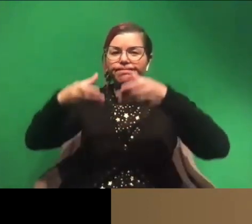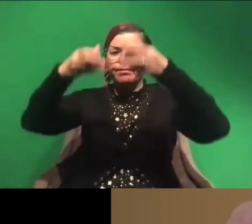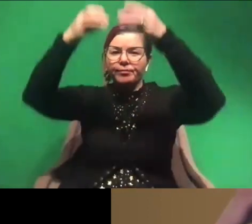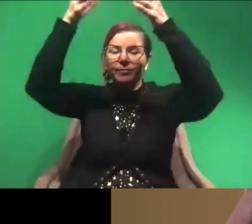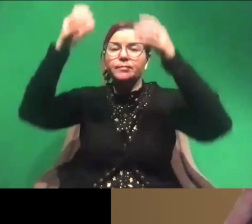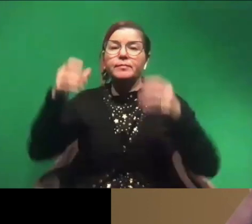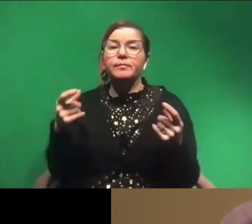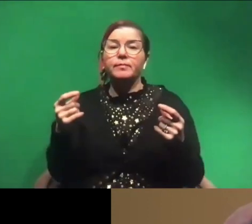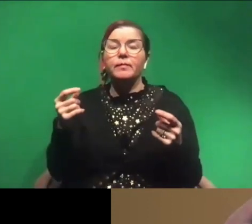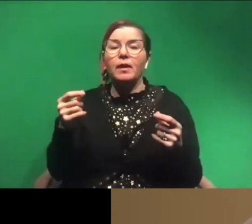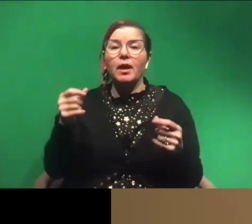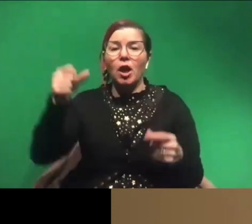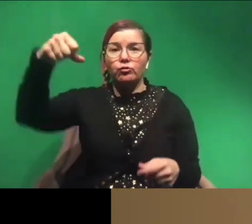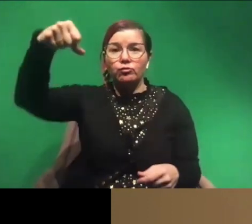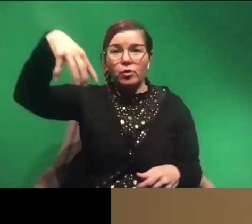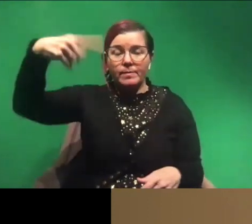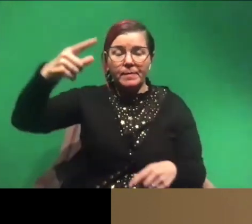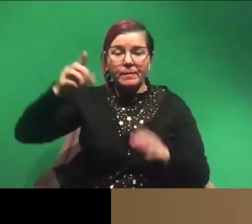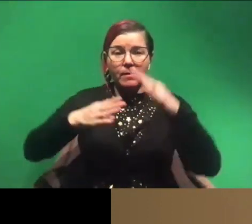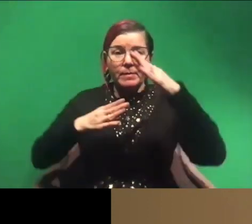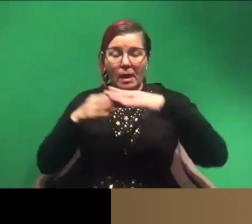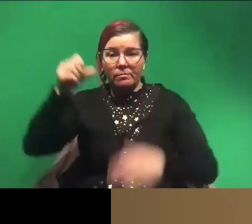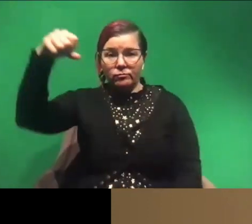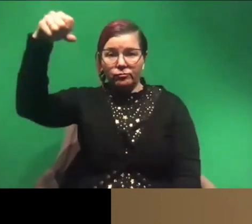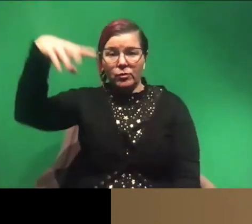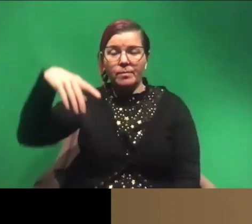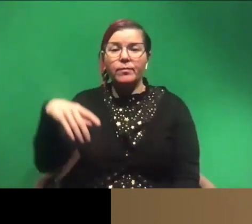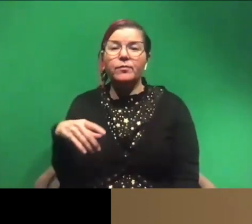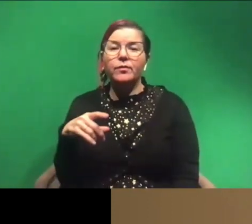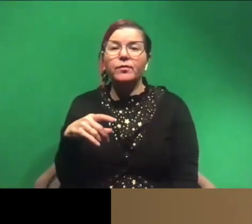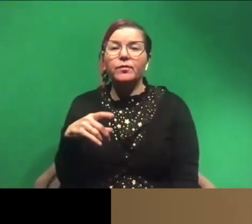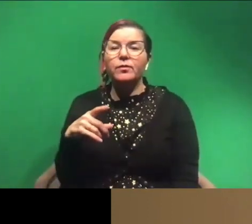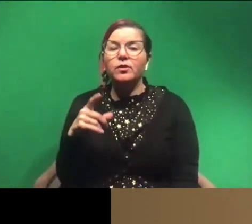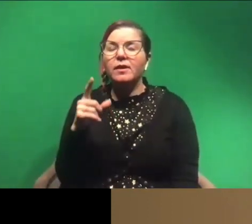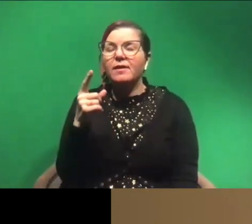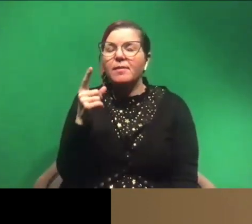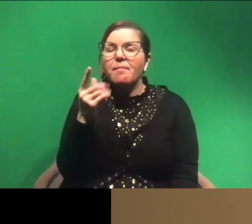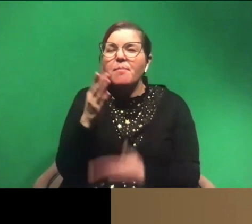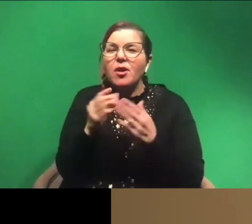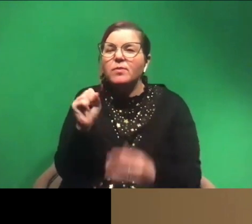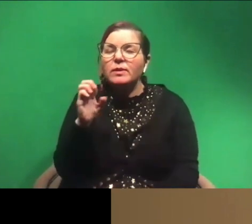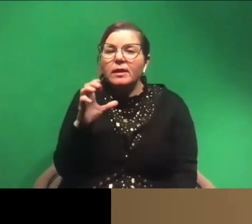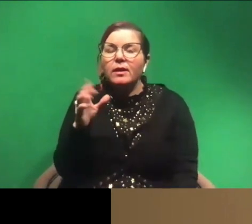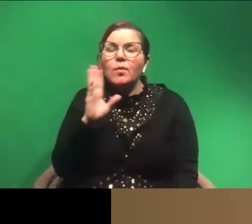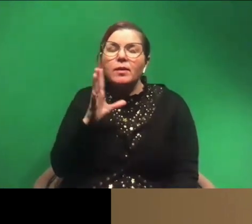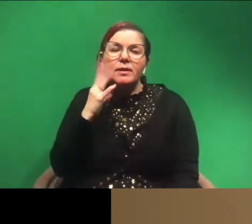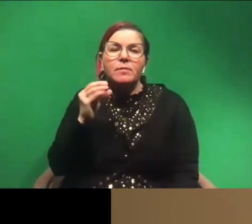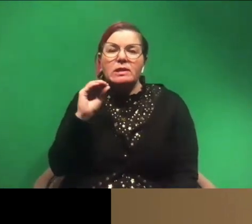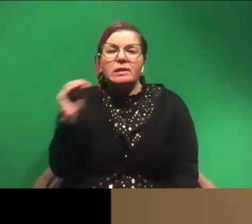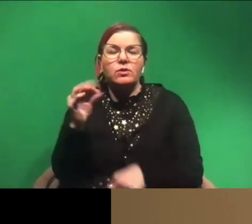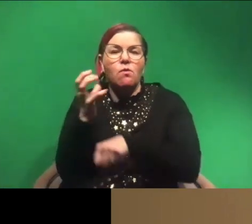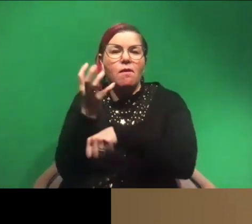can drop something from the top of that tower, and then just for a fraction of a second, it experiences zero gravity on the way